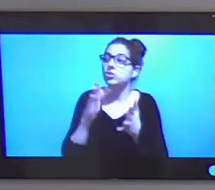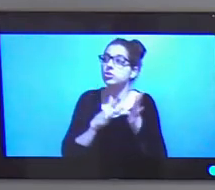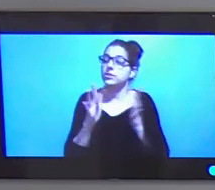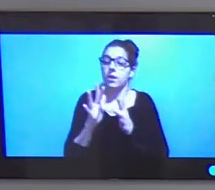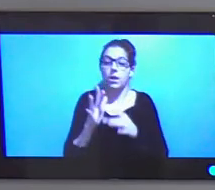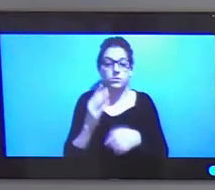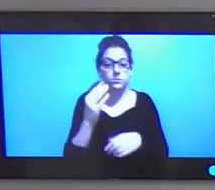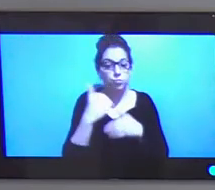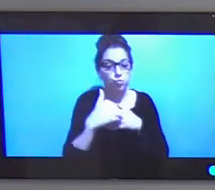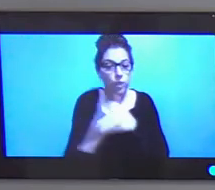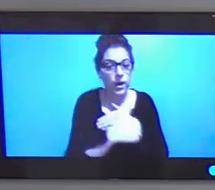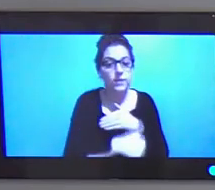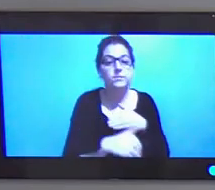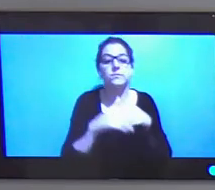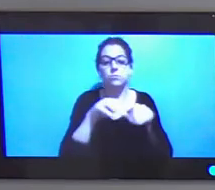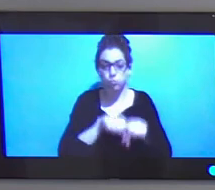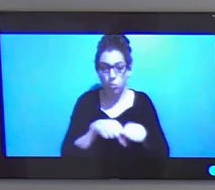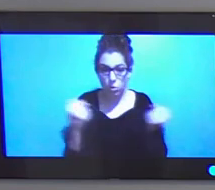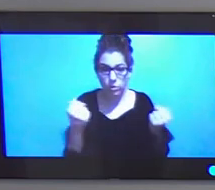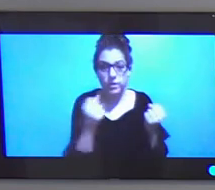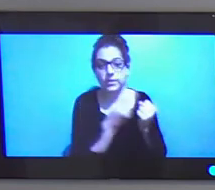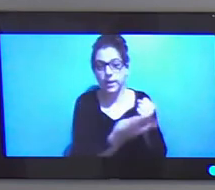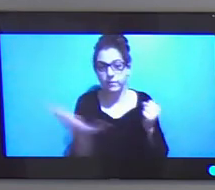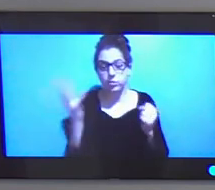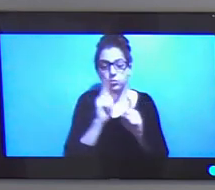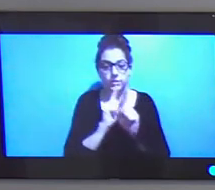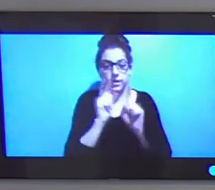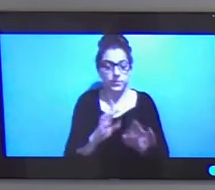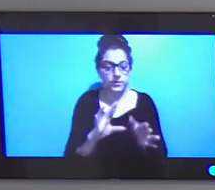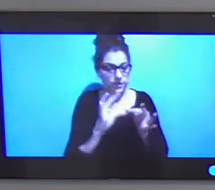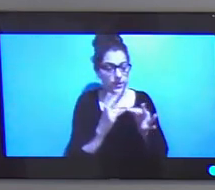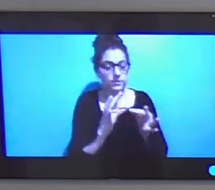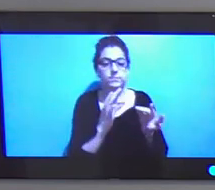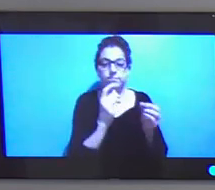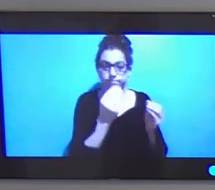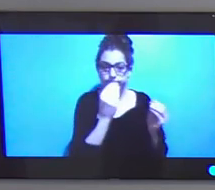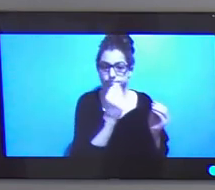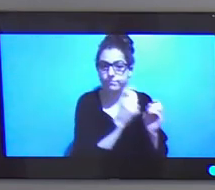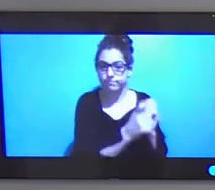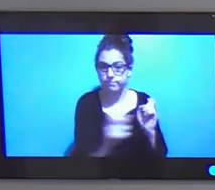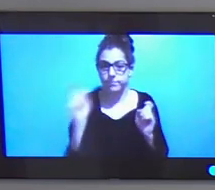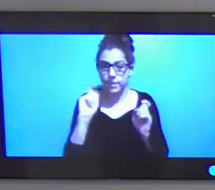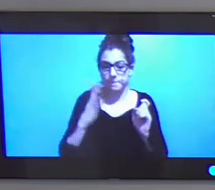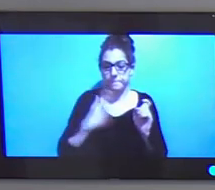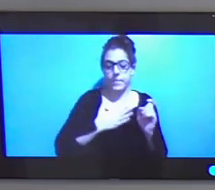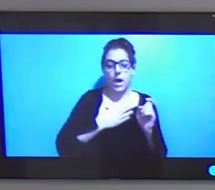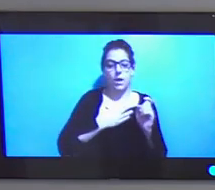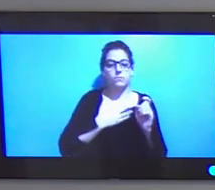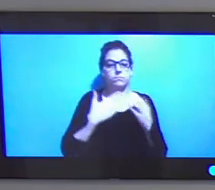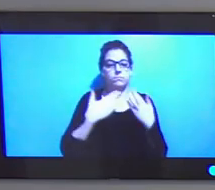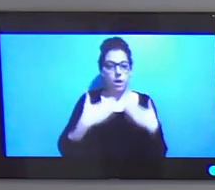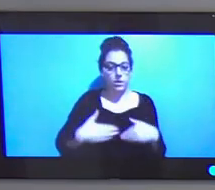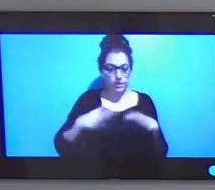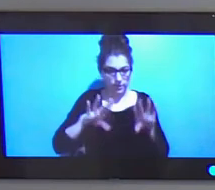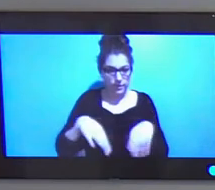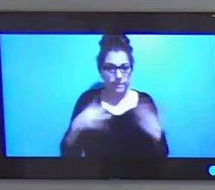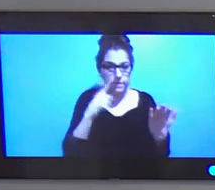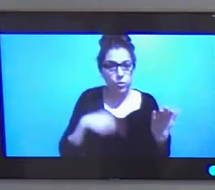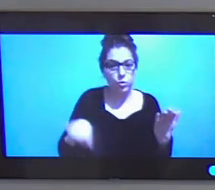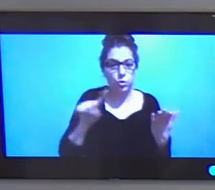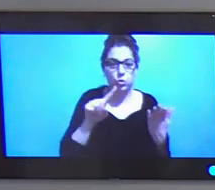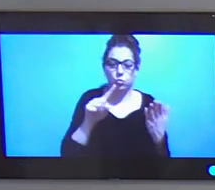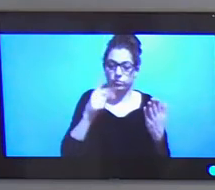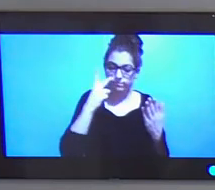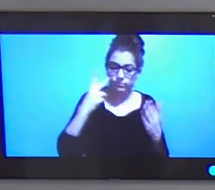thanks, broke it, and gave it to his disciples, saying, "Take, eat. This is my body, which is given for you. Do this for the remembrance of